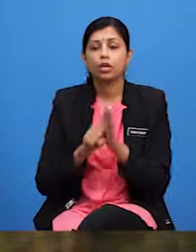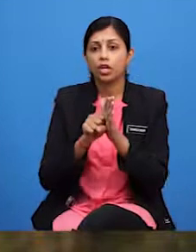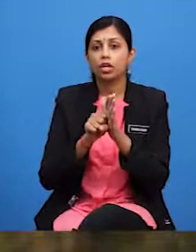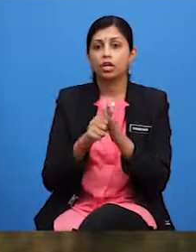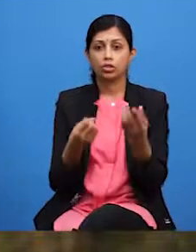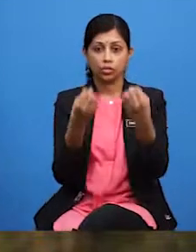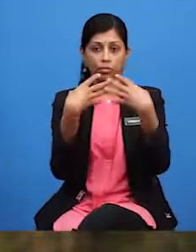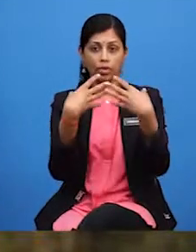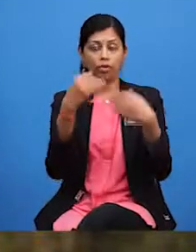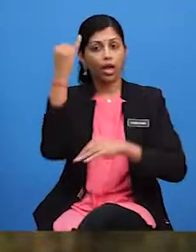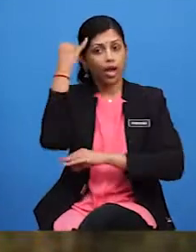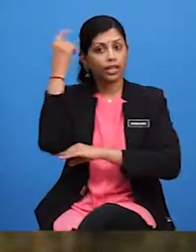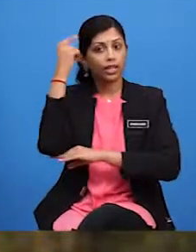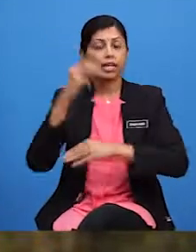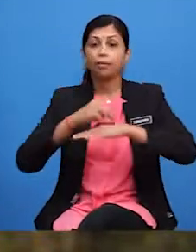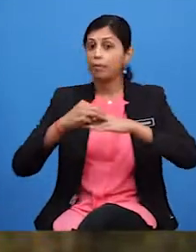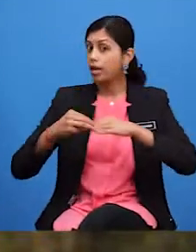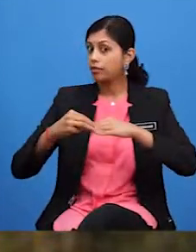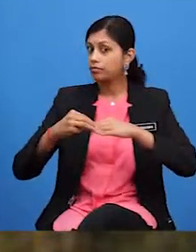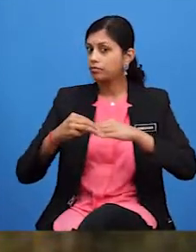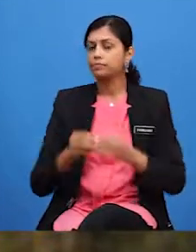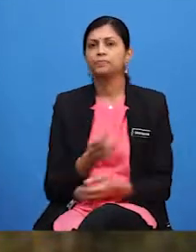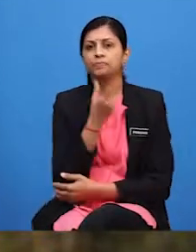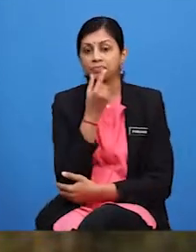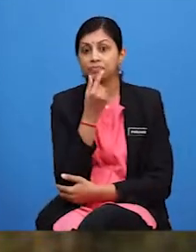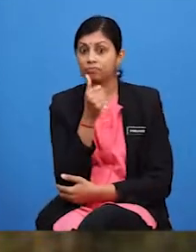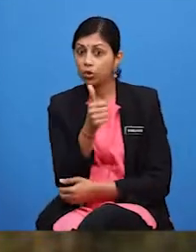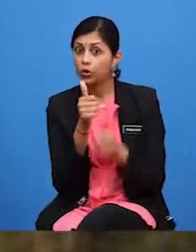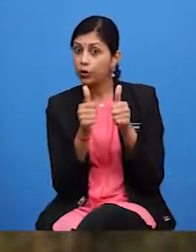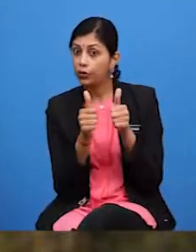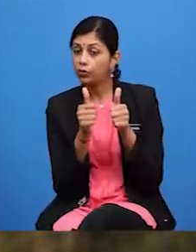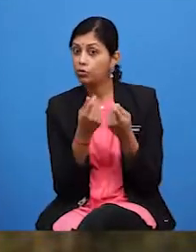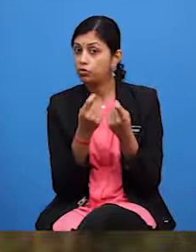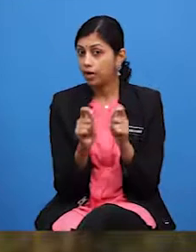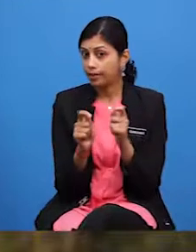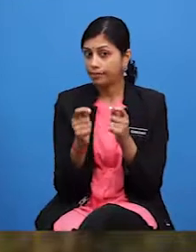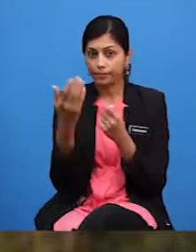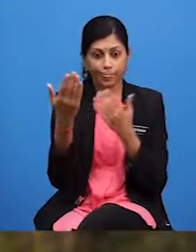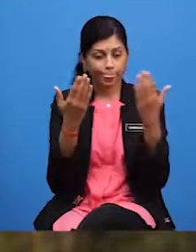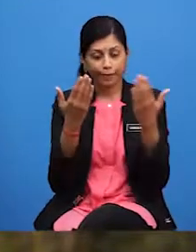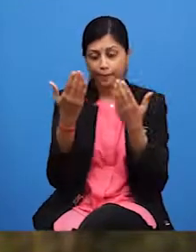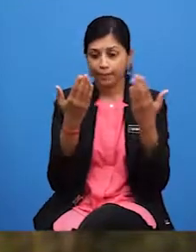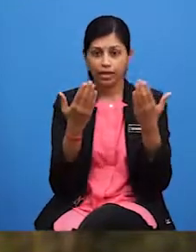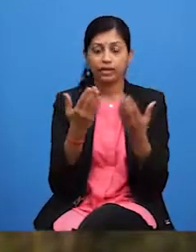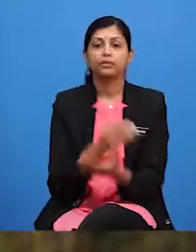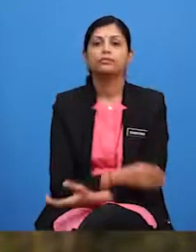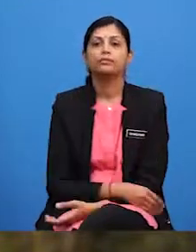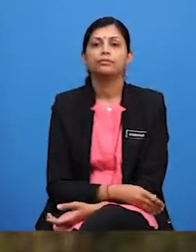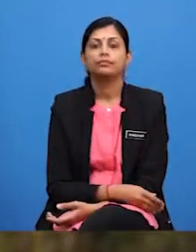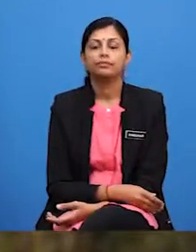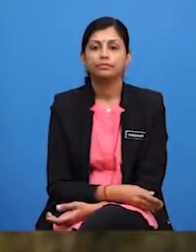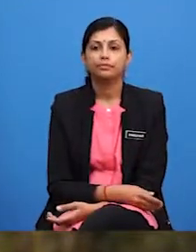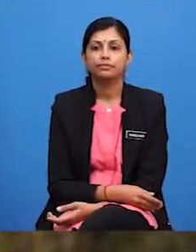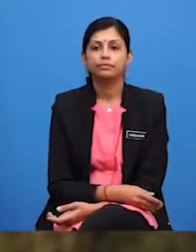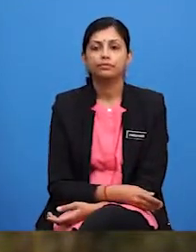map. Not bad at all. Look at the screen. Compare I Think map with